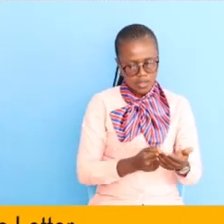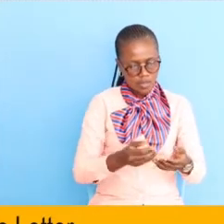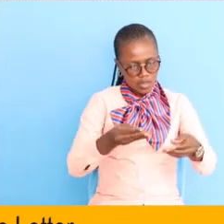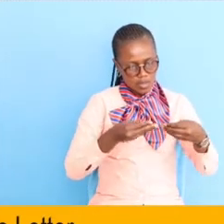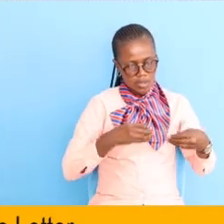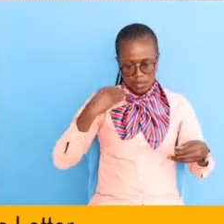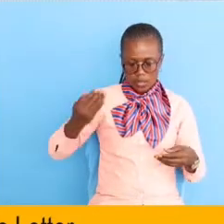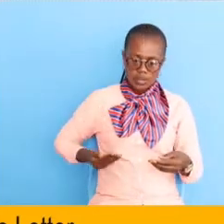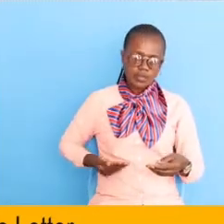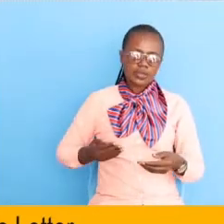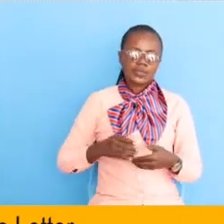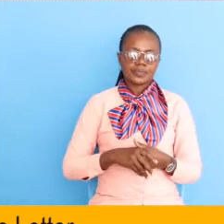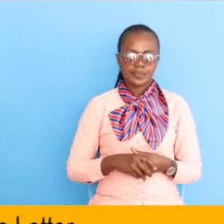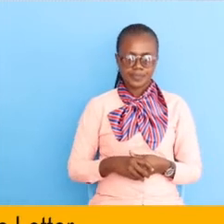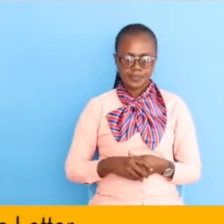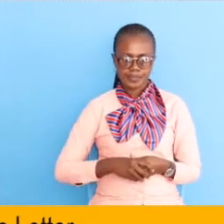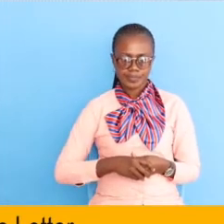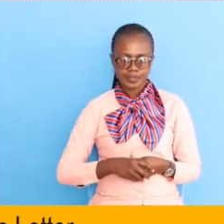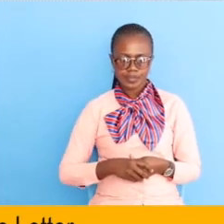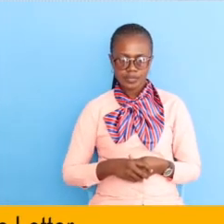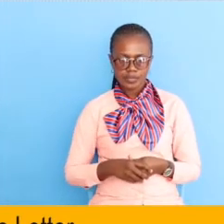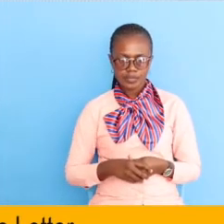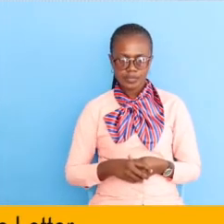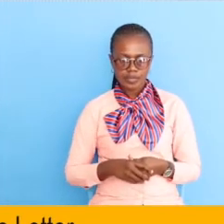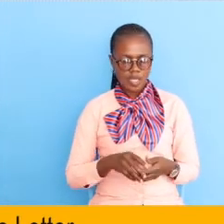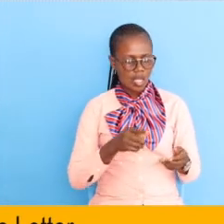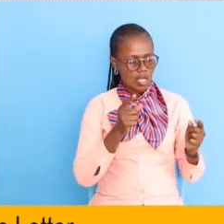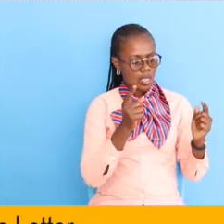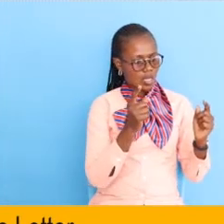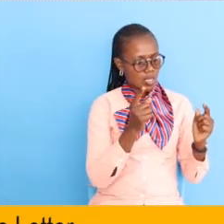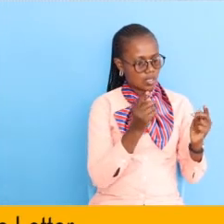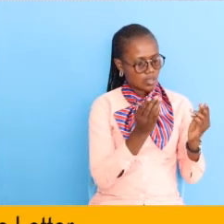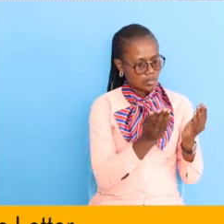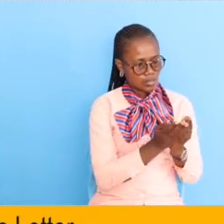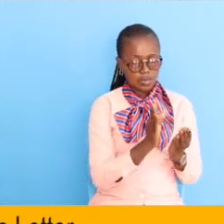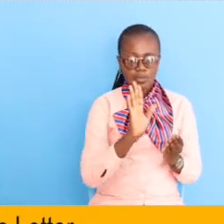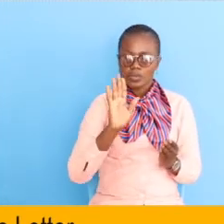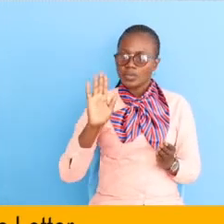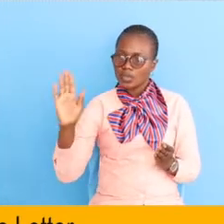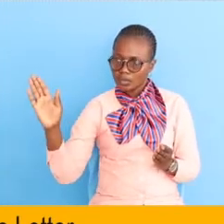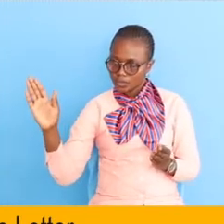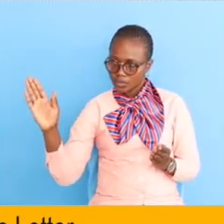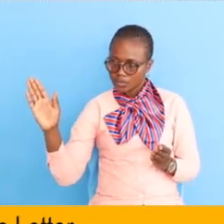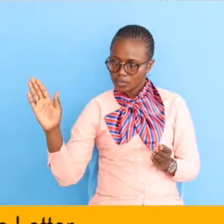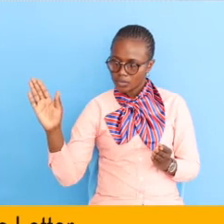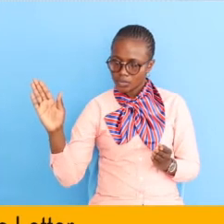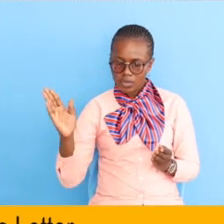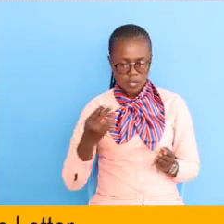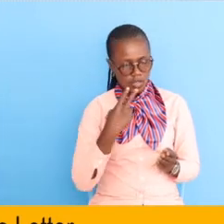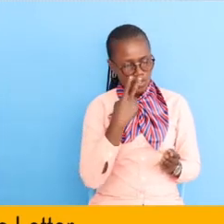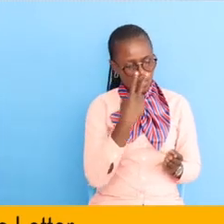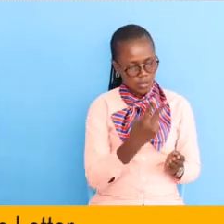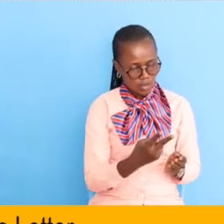the subject here has not been written with sub. So which therefore you can decide to have such